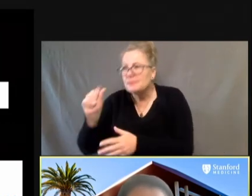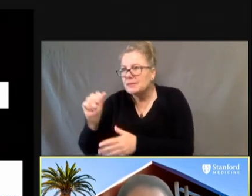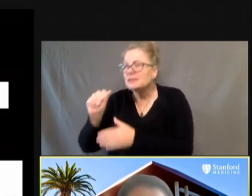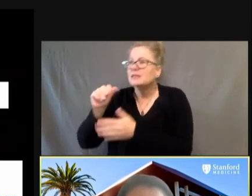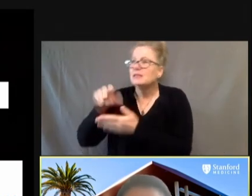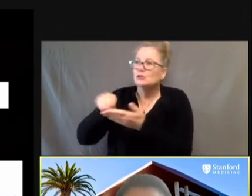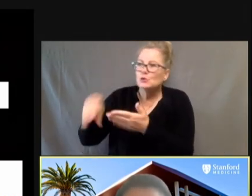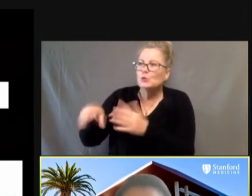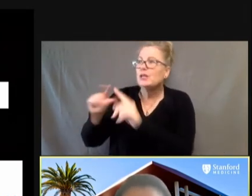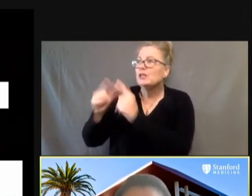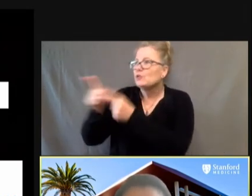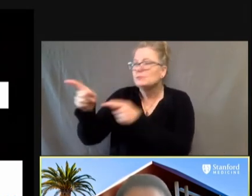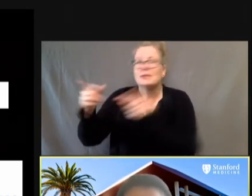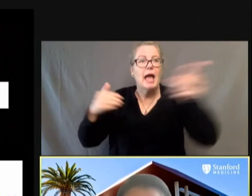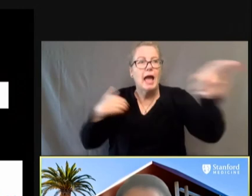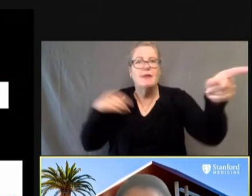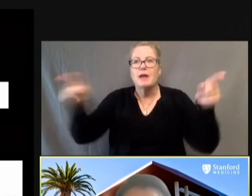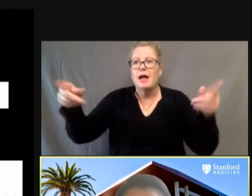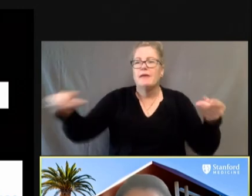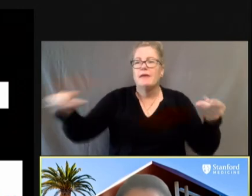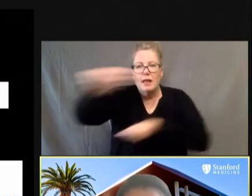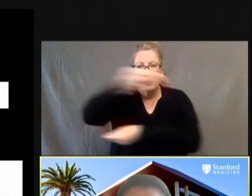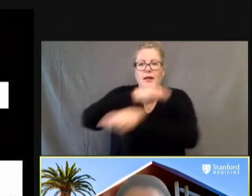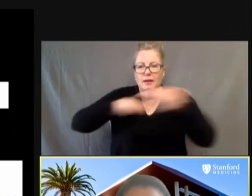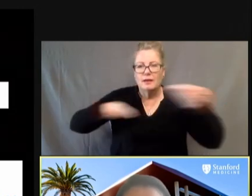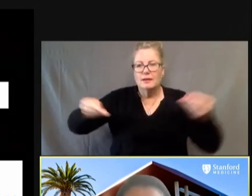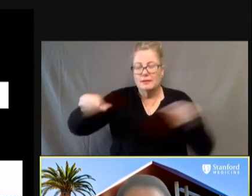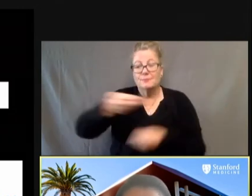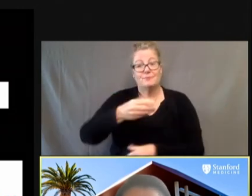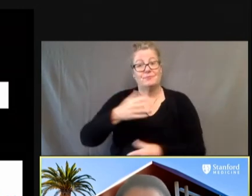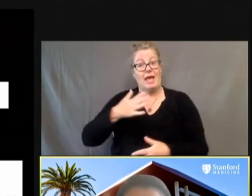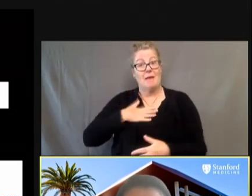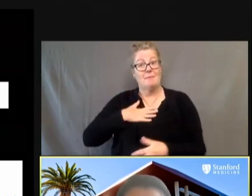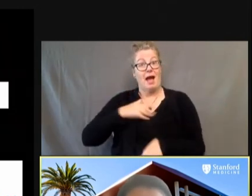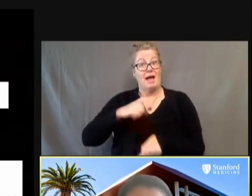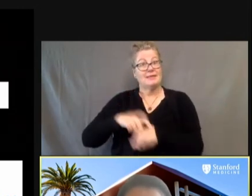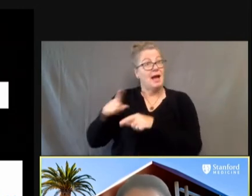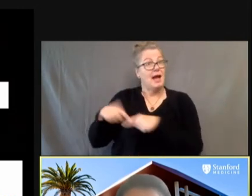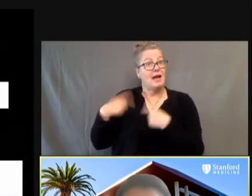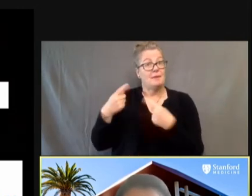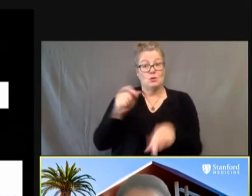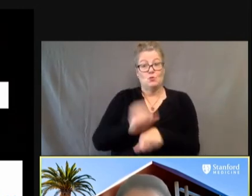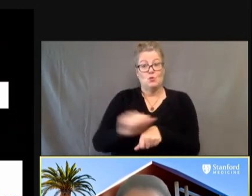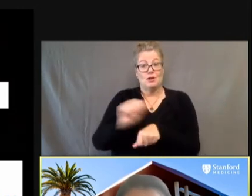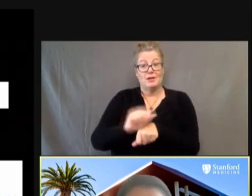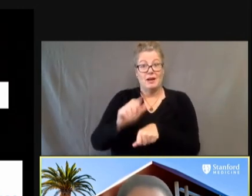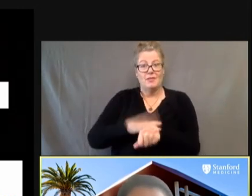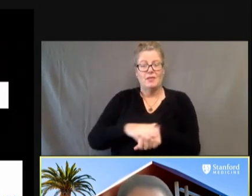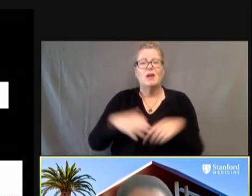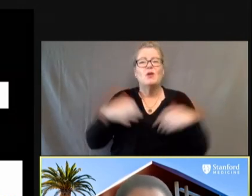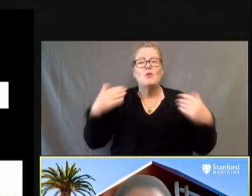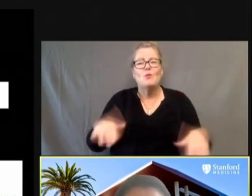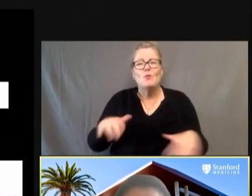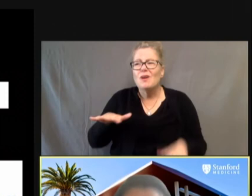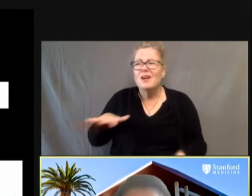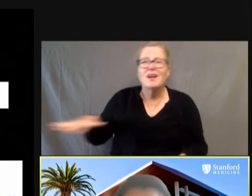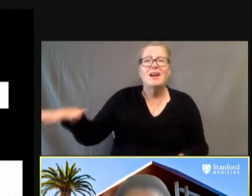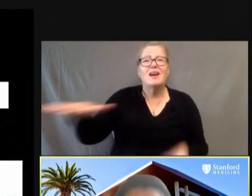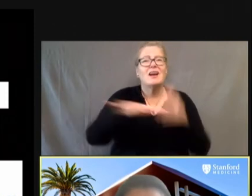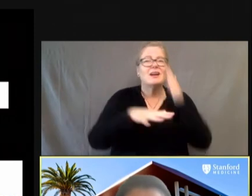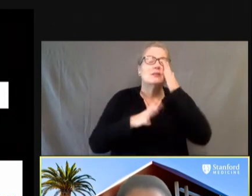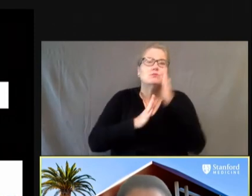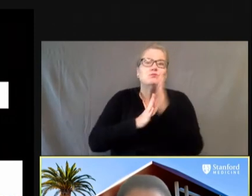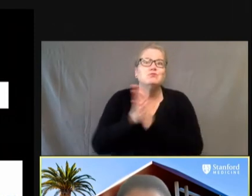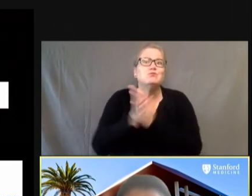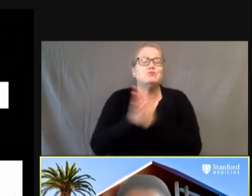institutions. And in the time that I've been working on this, I've seen not only how much need and interest there is with more and more schools